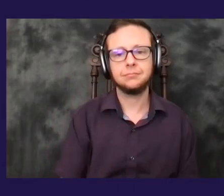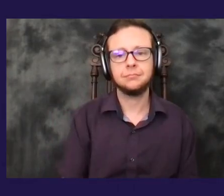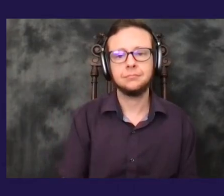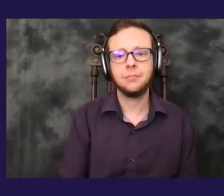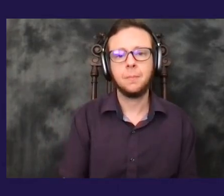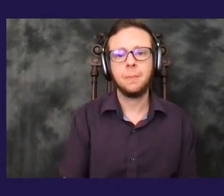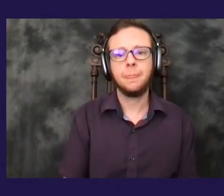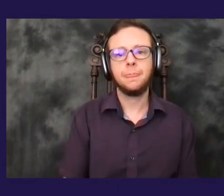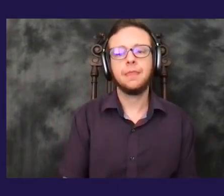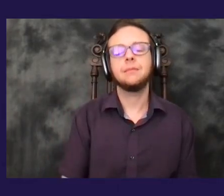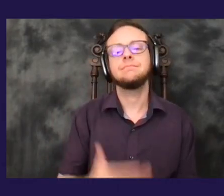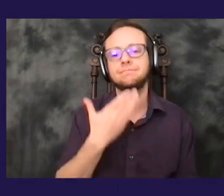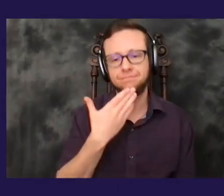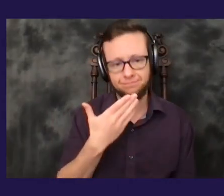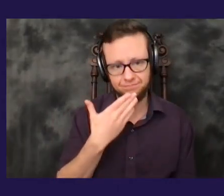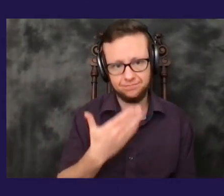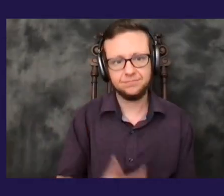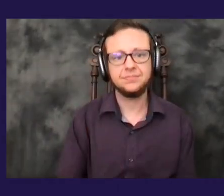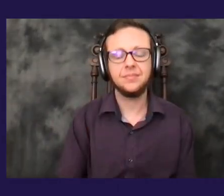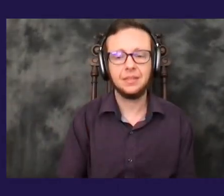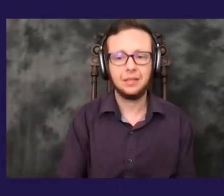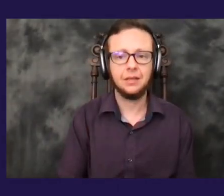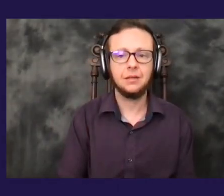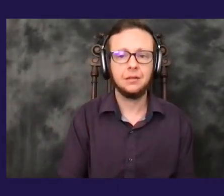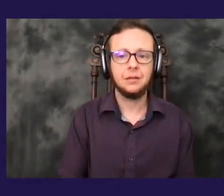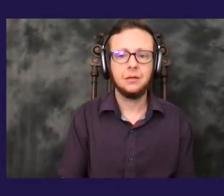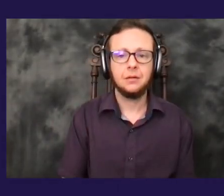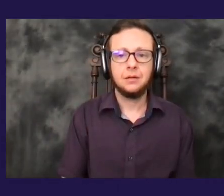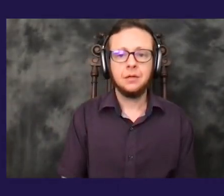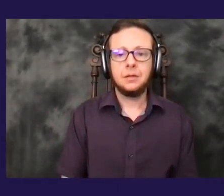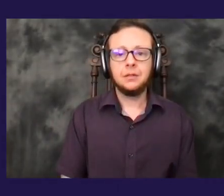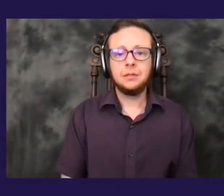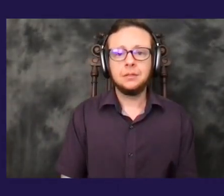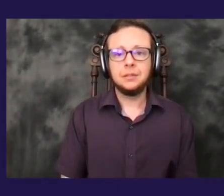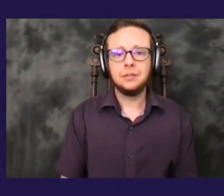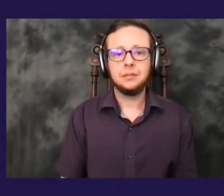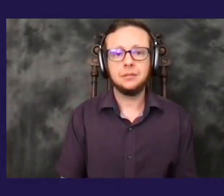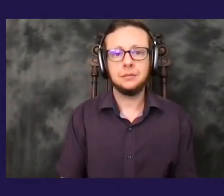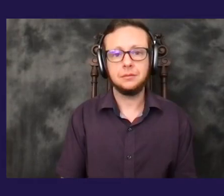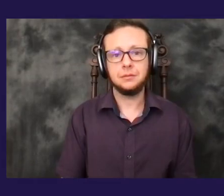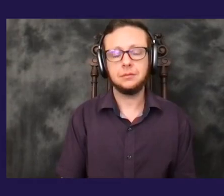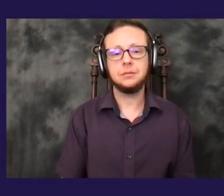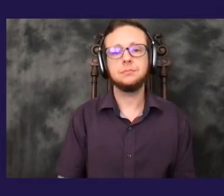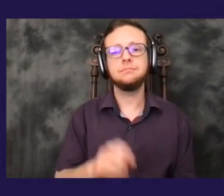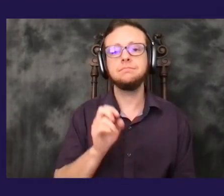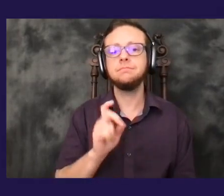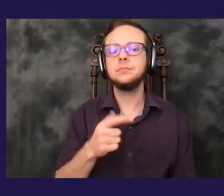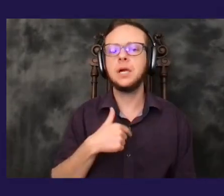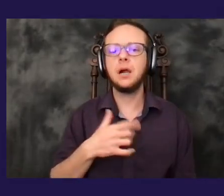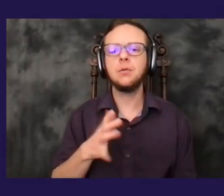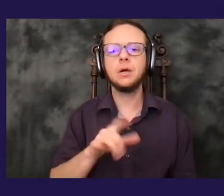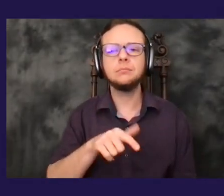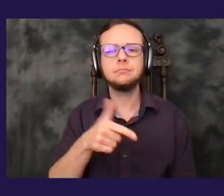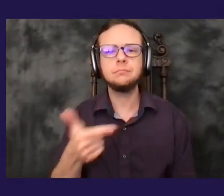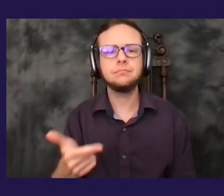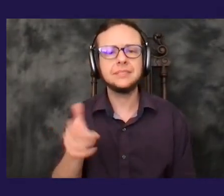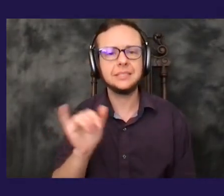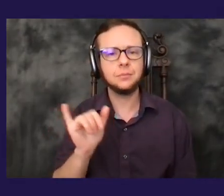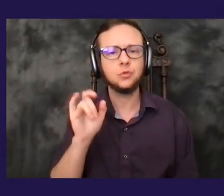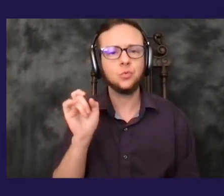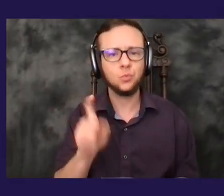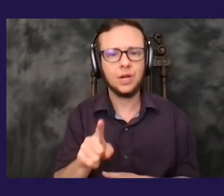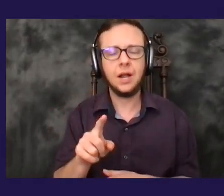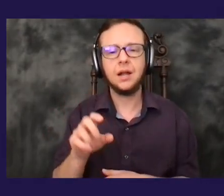Thank you so much. And I would like to turn a similar question to if Shapiro, you have so much experience on